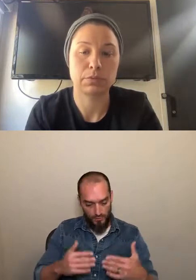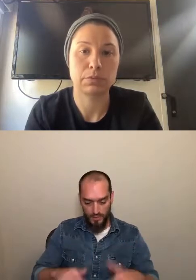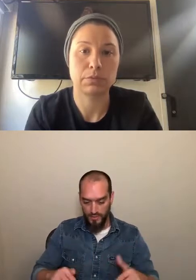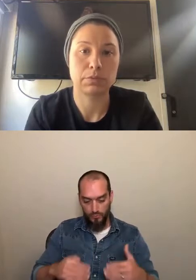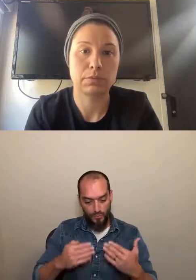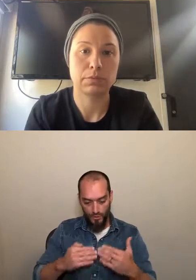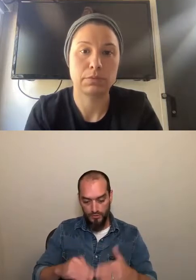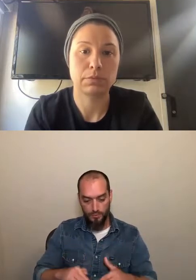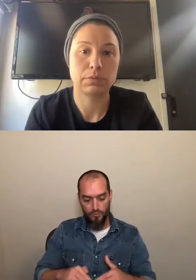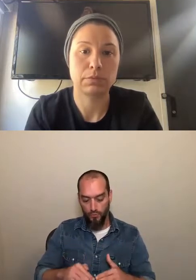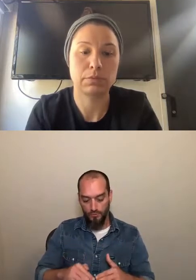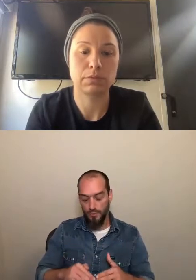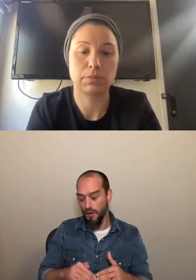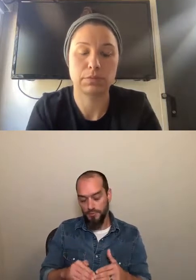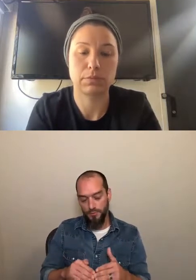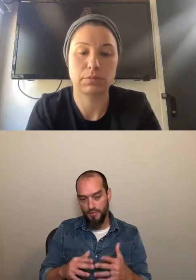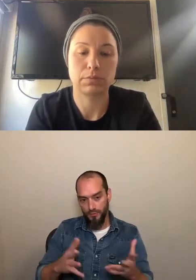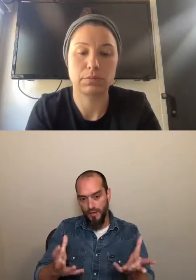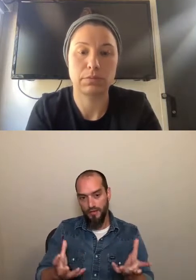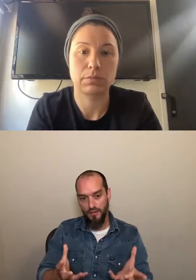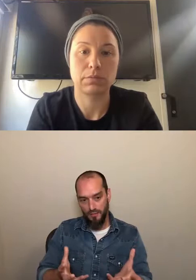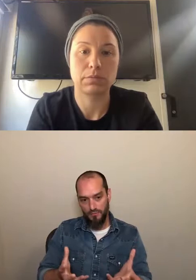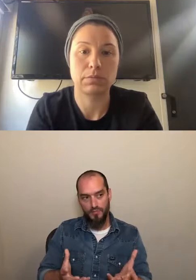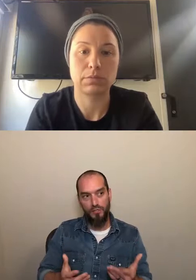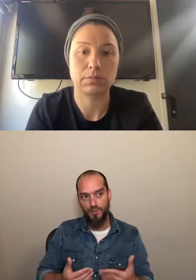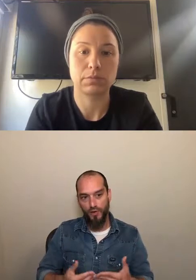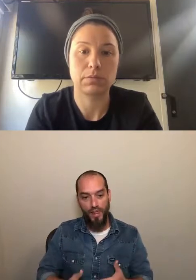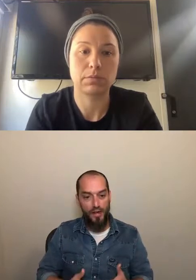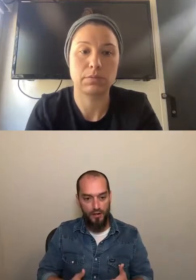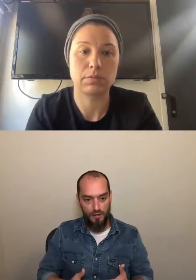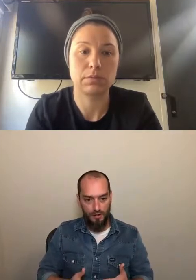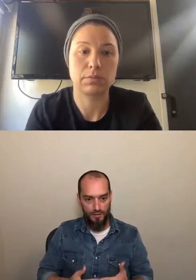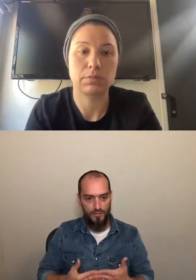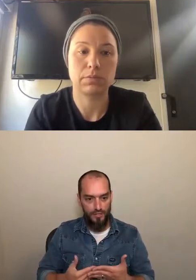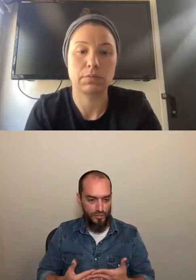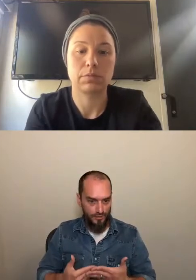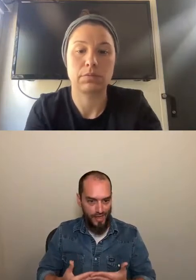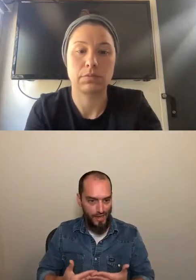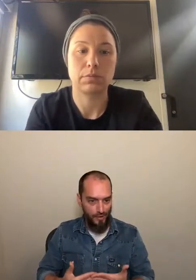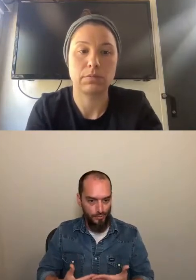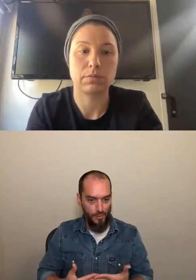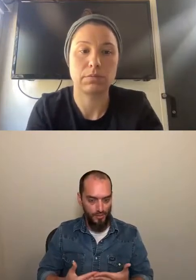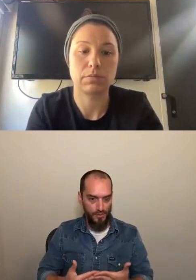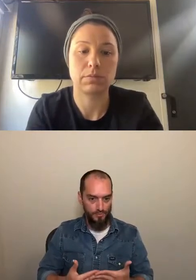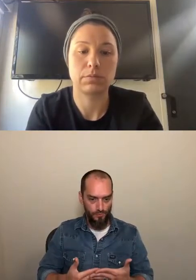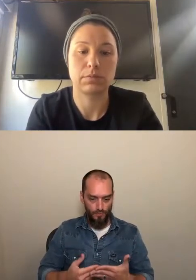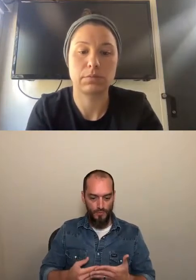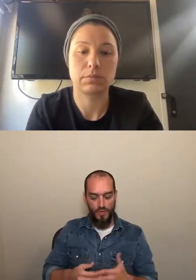which again will cause it to perform suboptimally. So it's not gonna dehumidify the air, condition that air